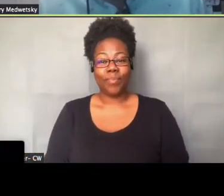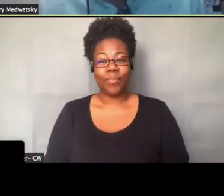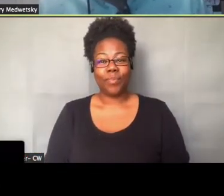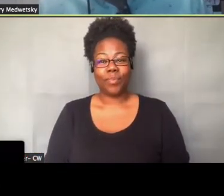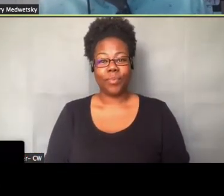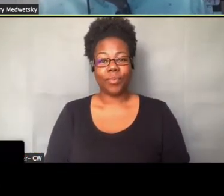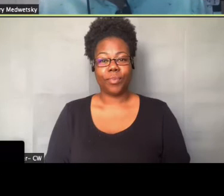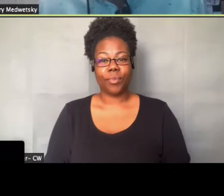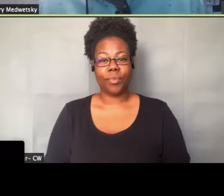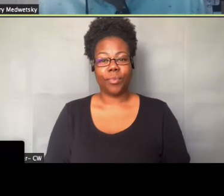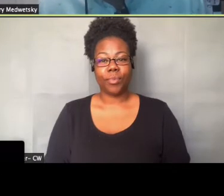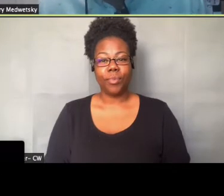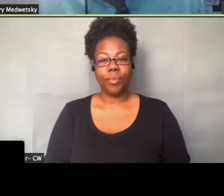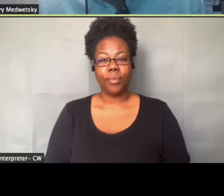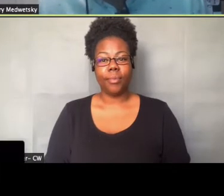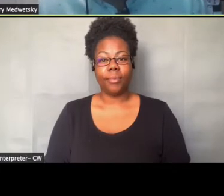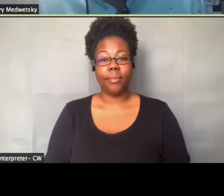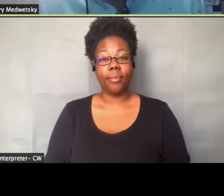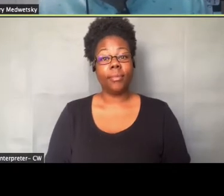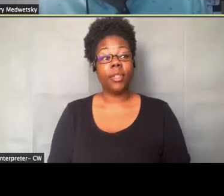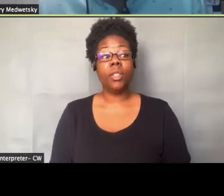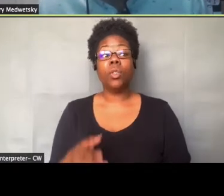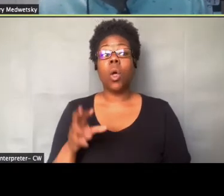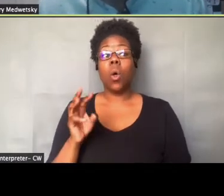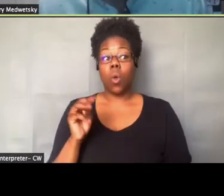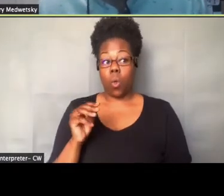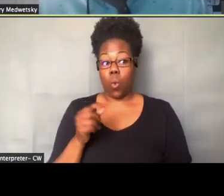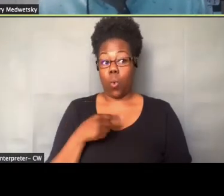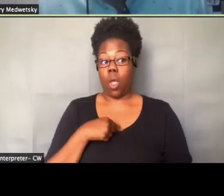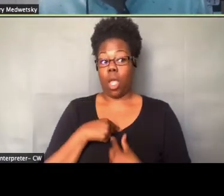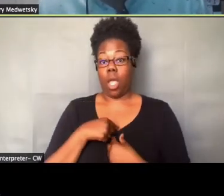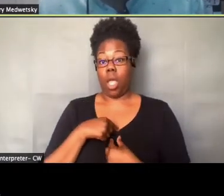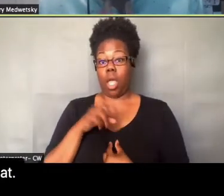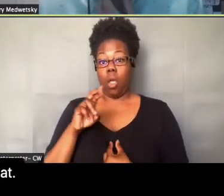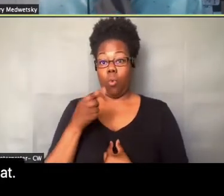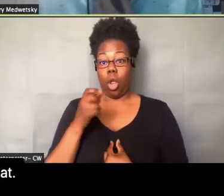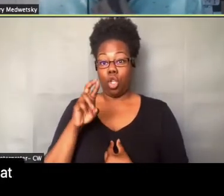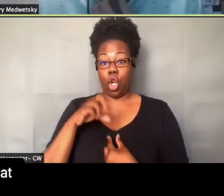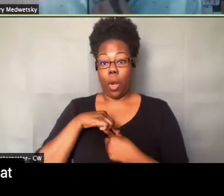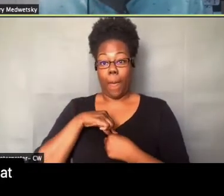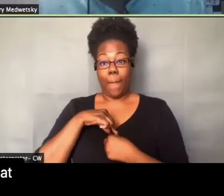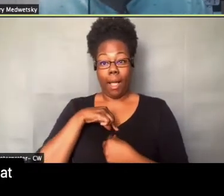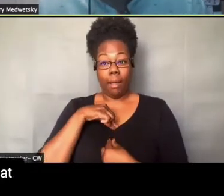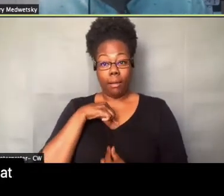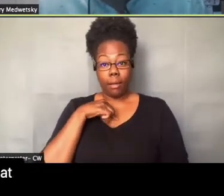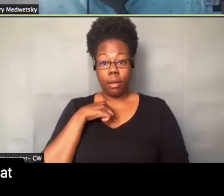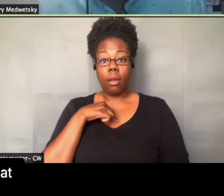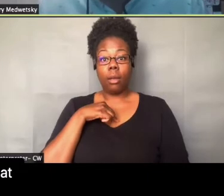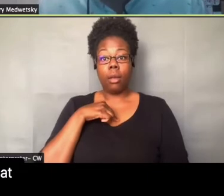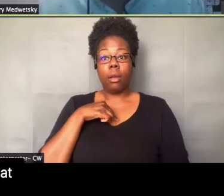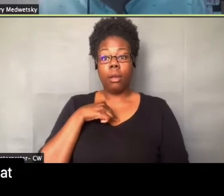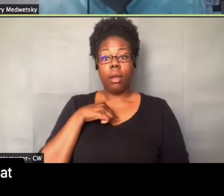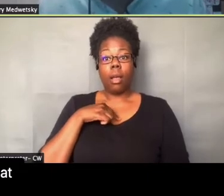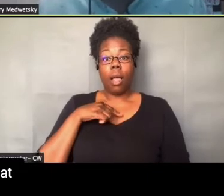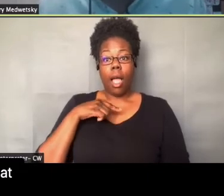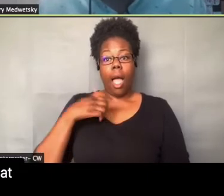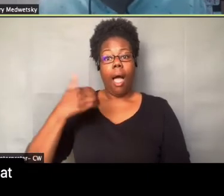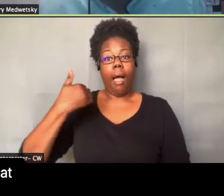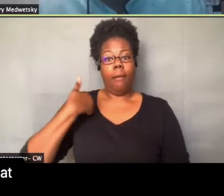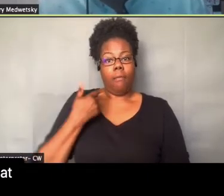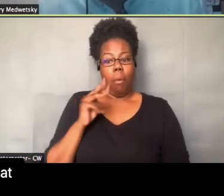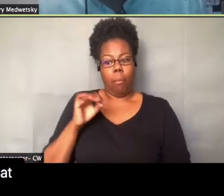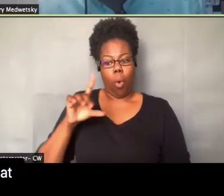chest, the mic enters what's called a directional mode. So that's facing the talker, so it better pick up the talker's